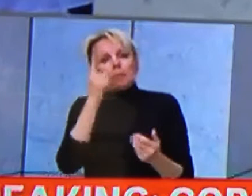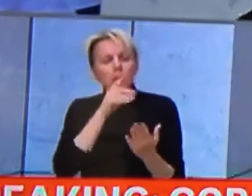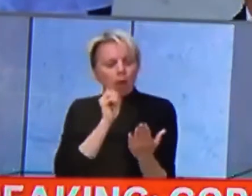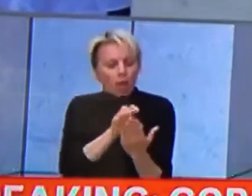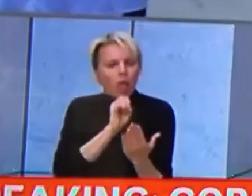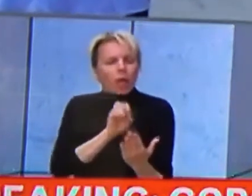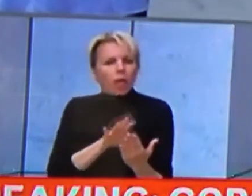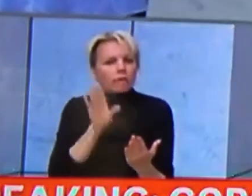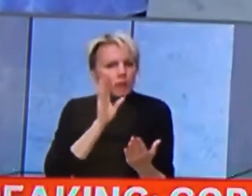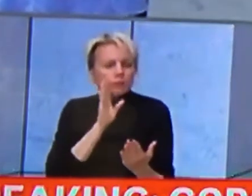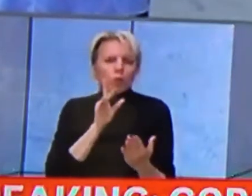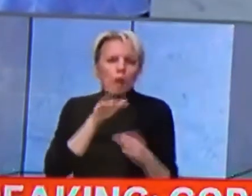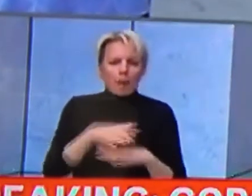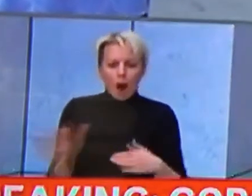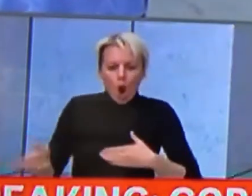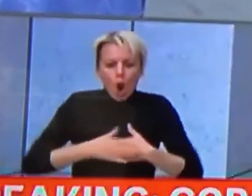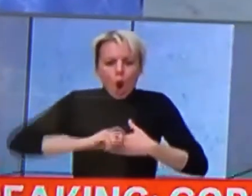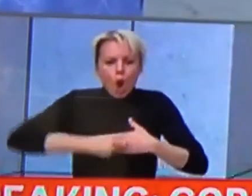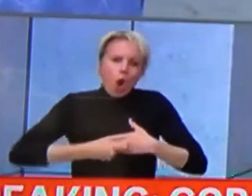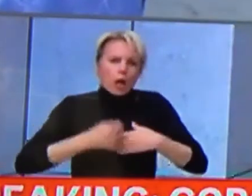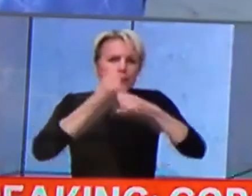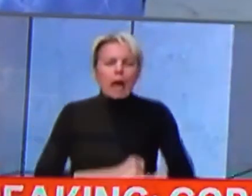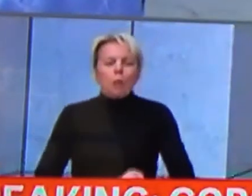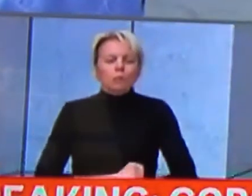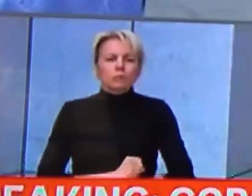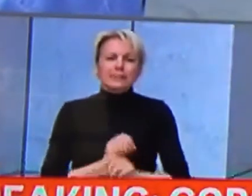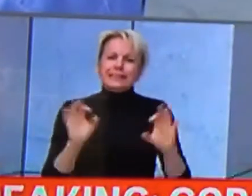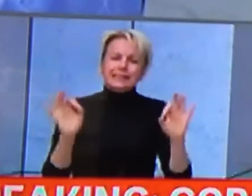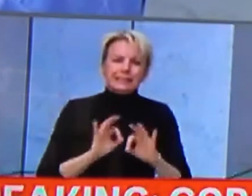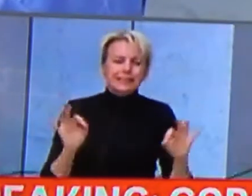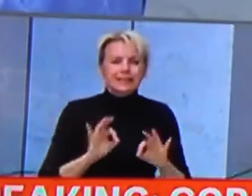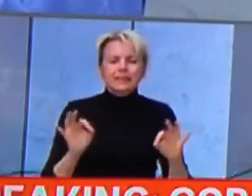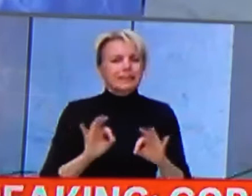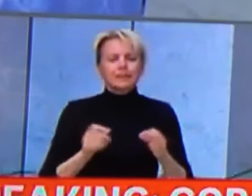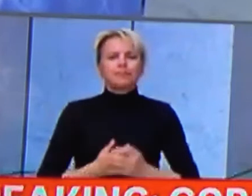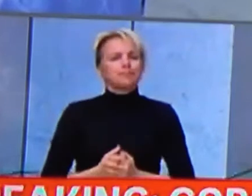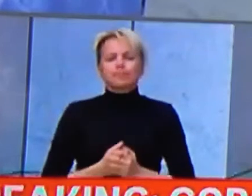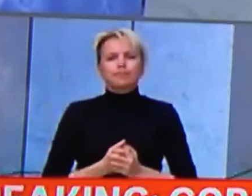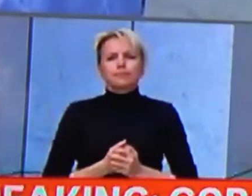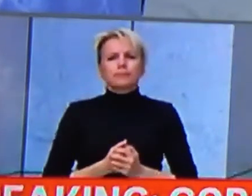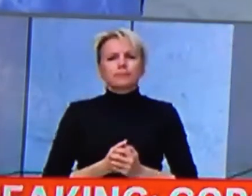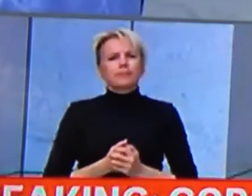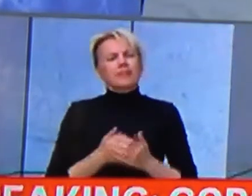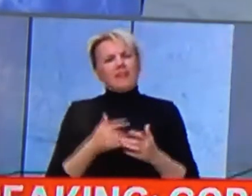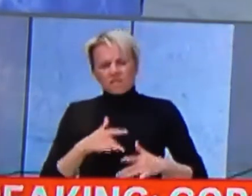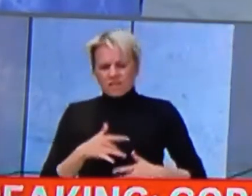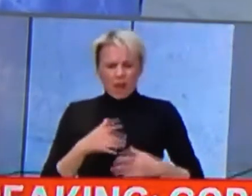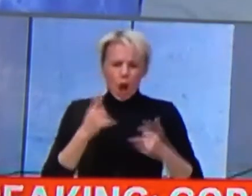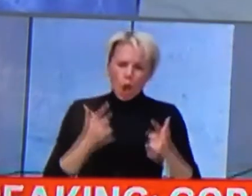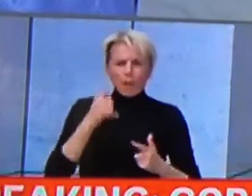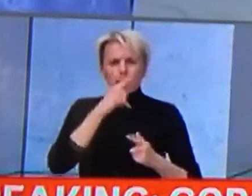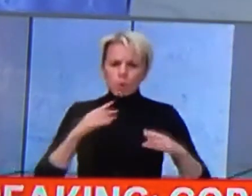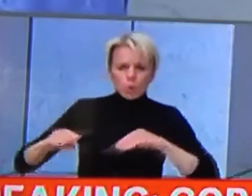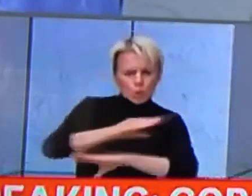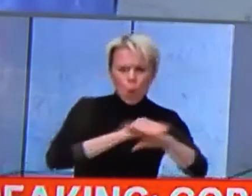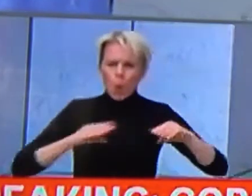innocently, I don't want to give people, and none of the premiers do, that's going to be some place that we might get to where people can't